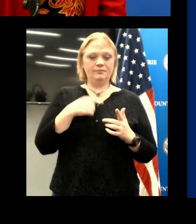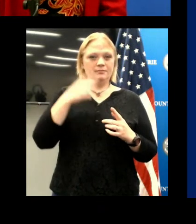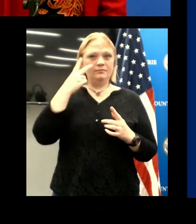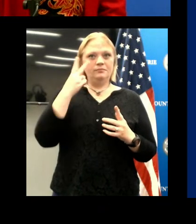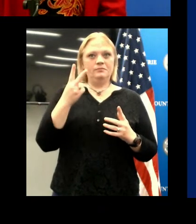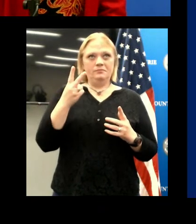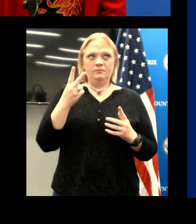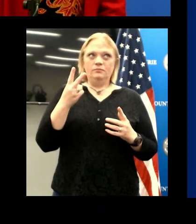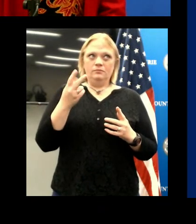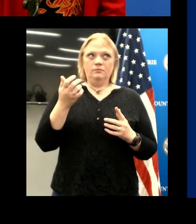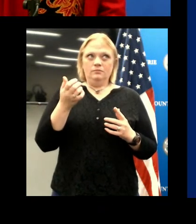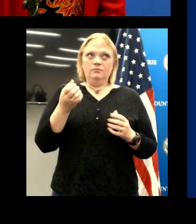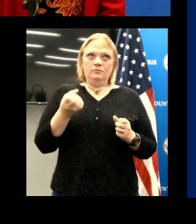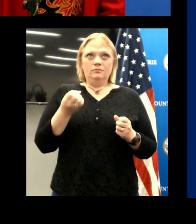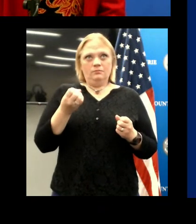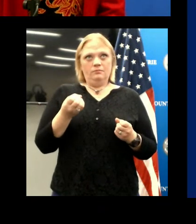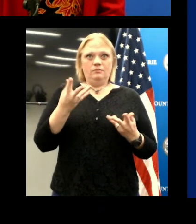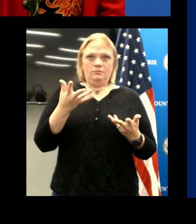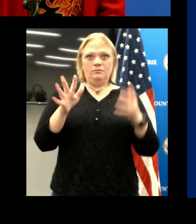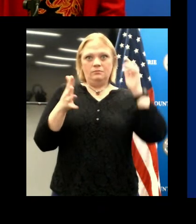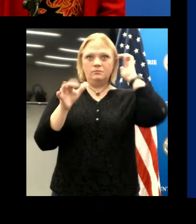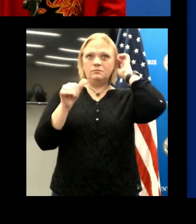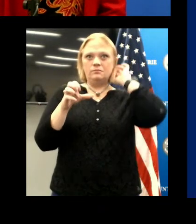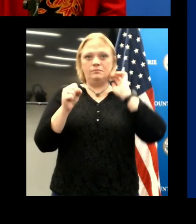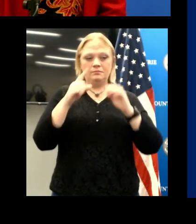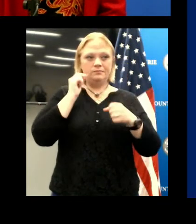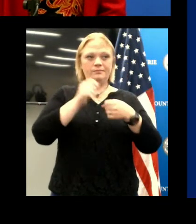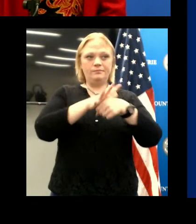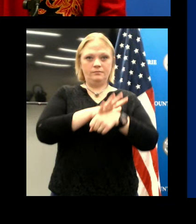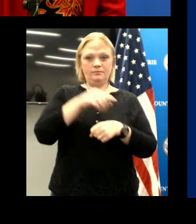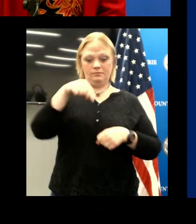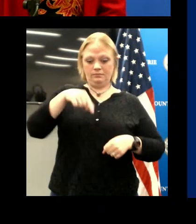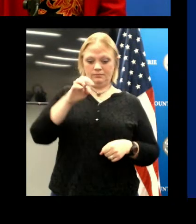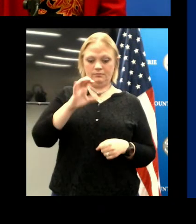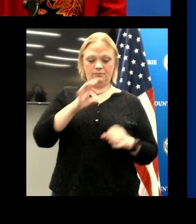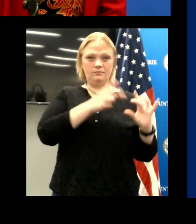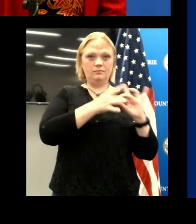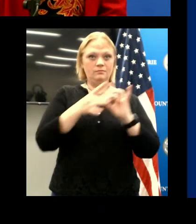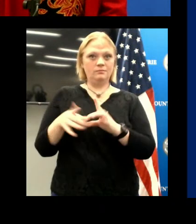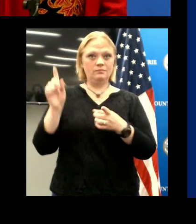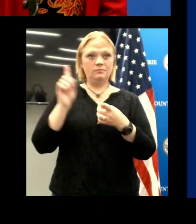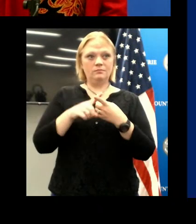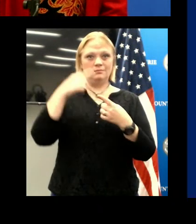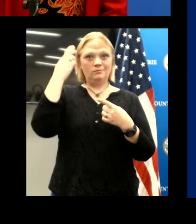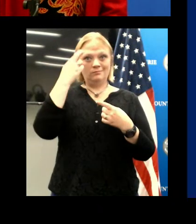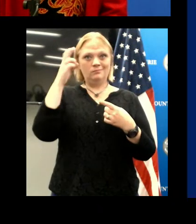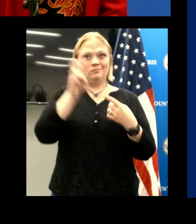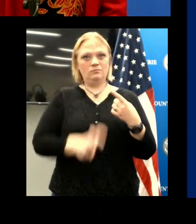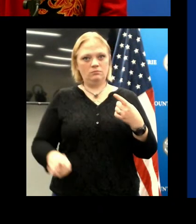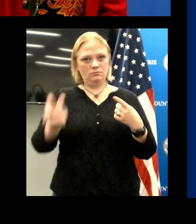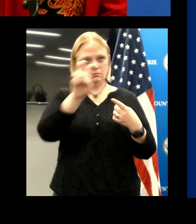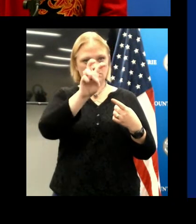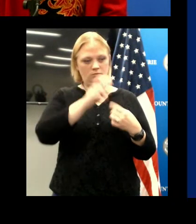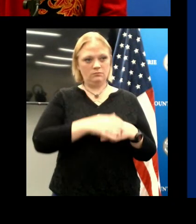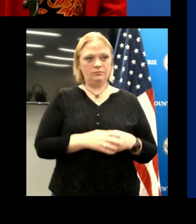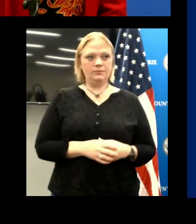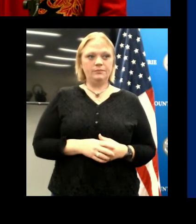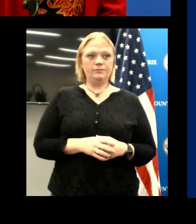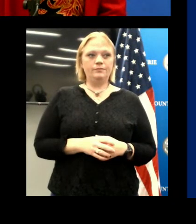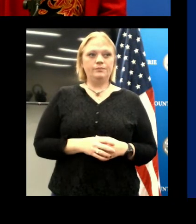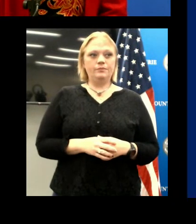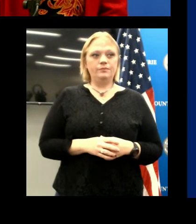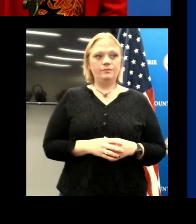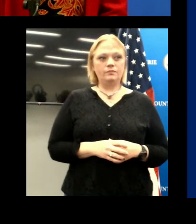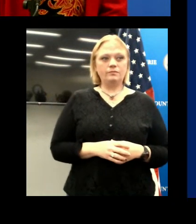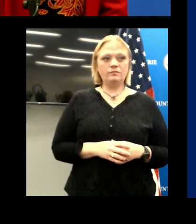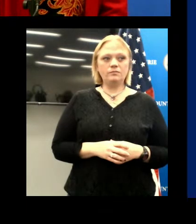of cases that are in Erie County of COVID-19 that are linked to travel. Unfortunately,